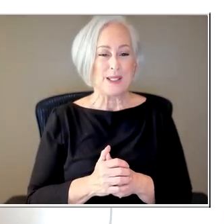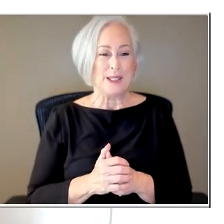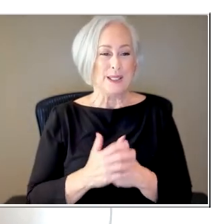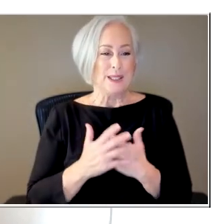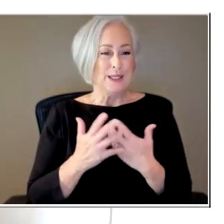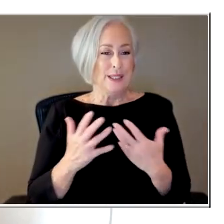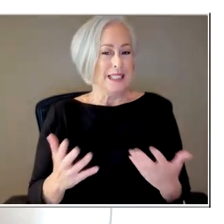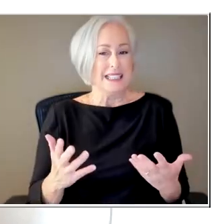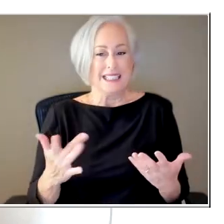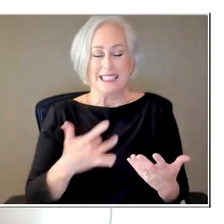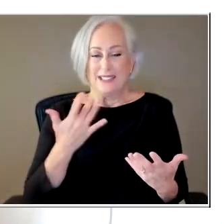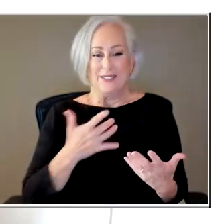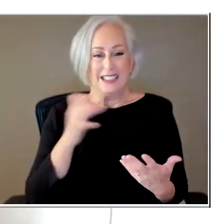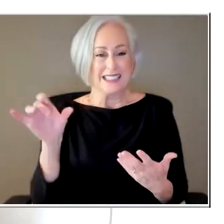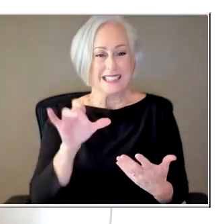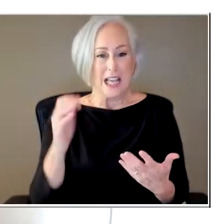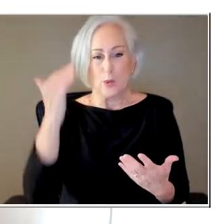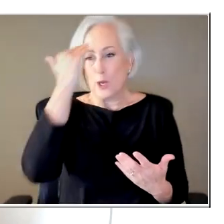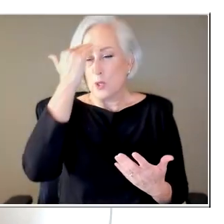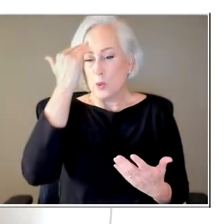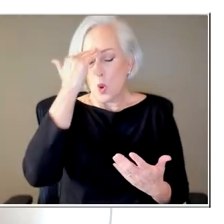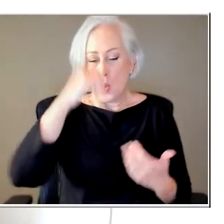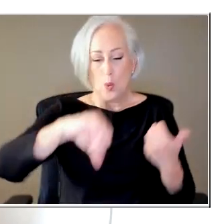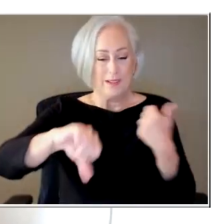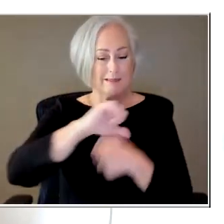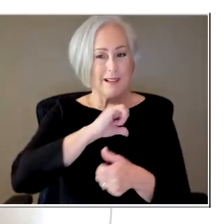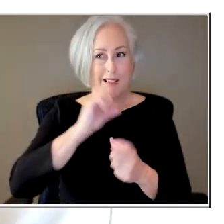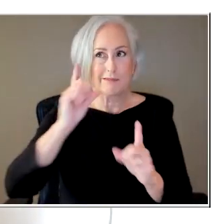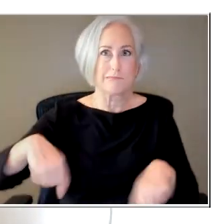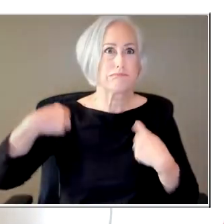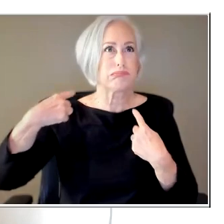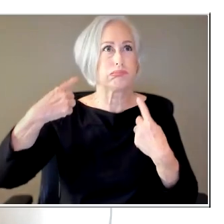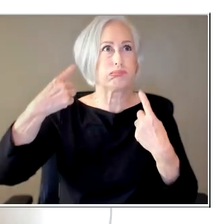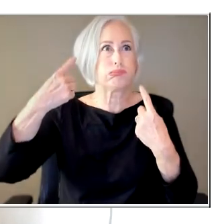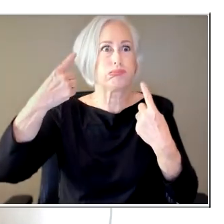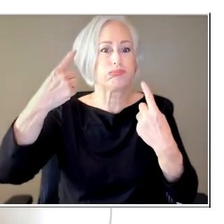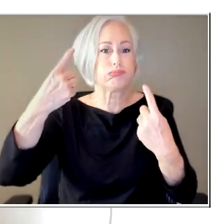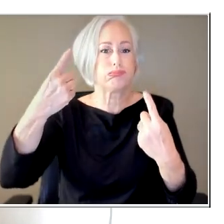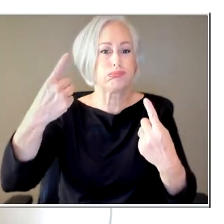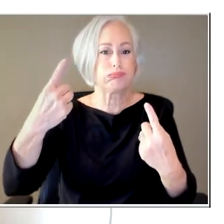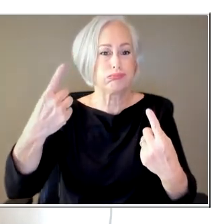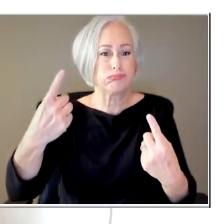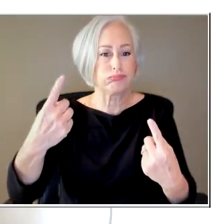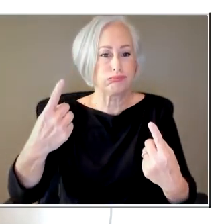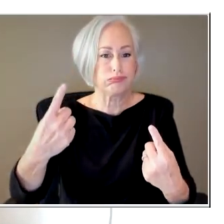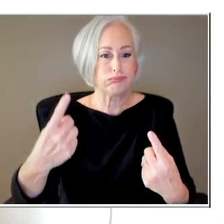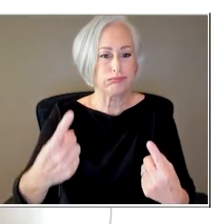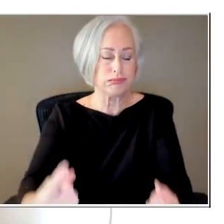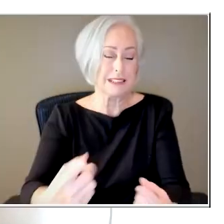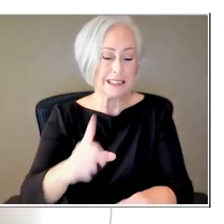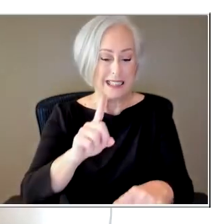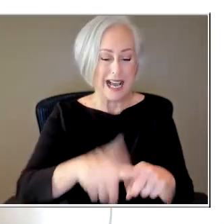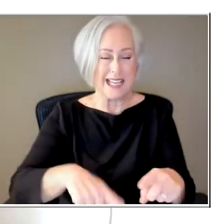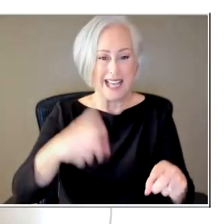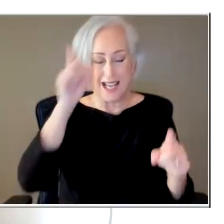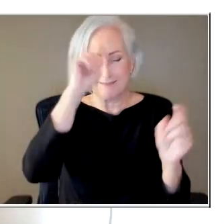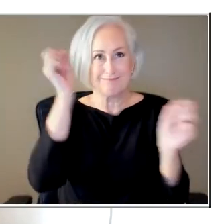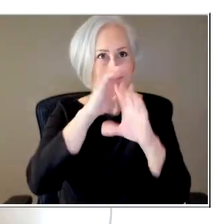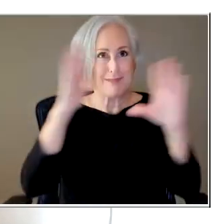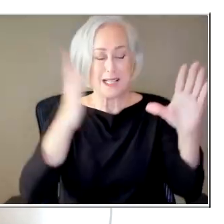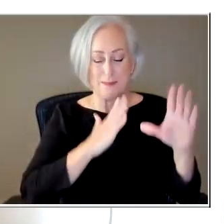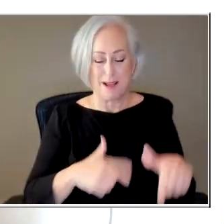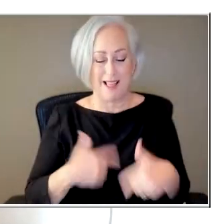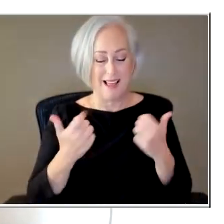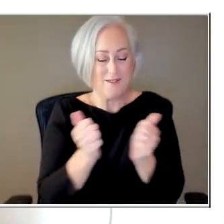It just feels like we know each other for always. It's like I can't imagine a life without him, and it